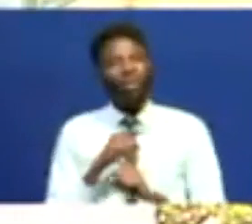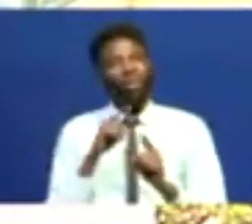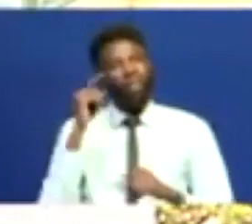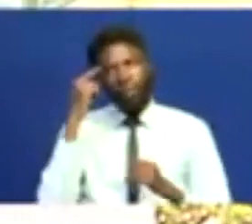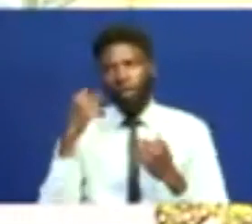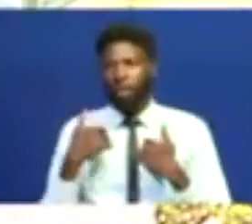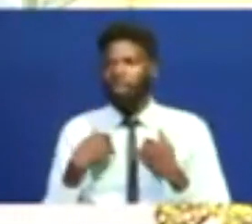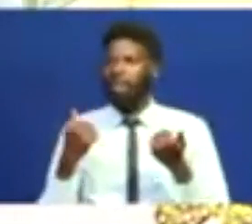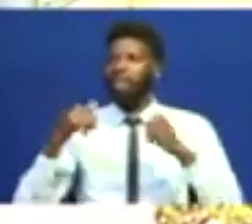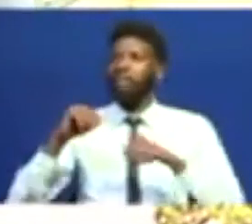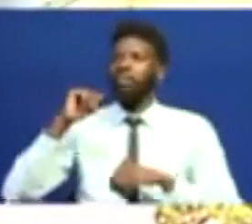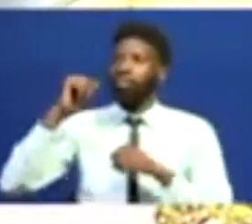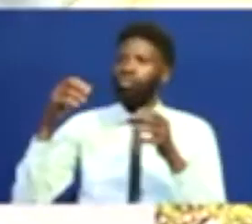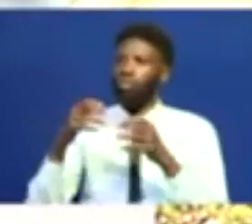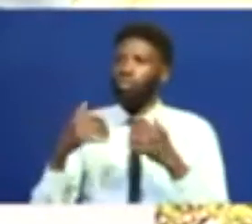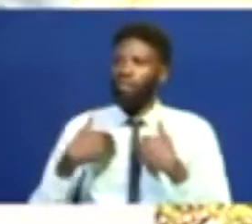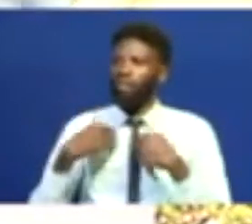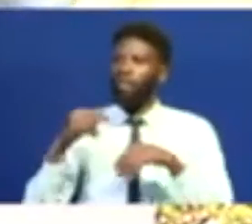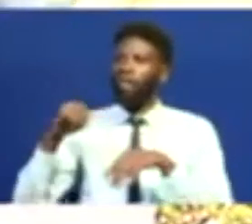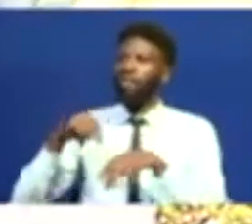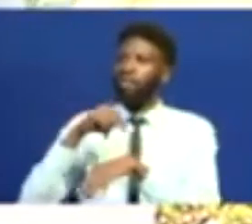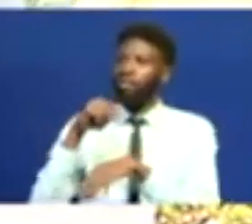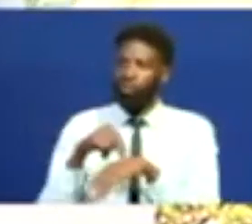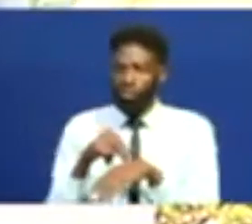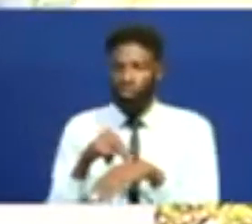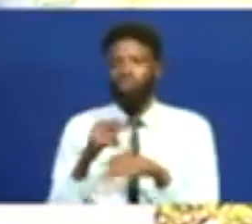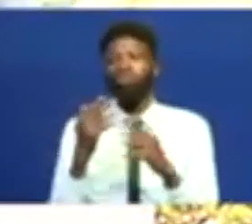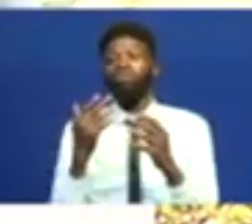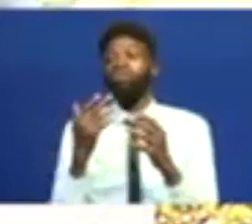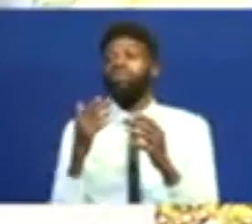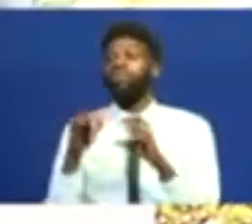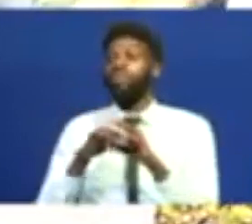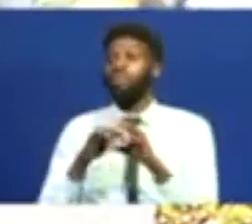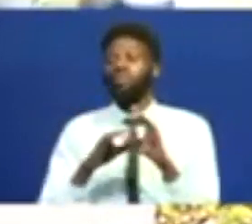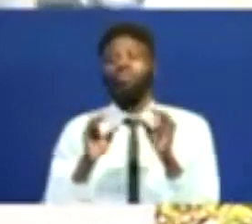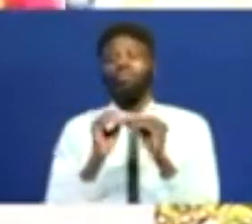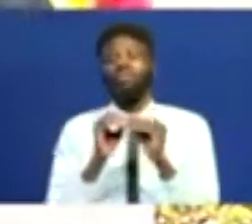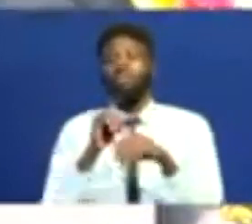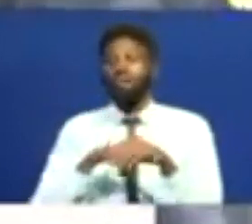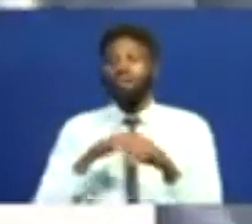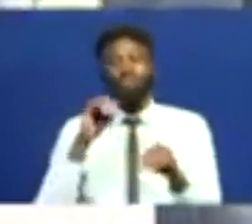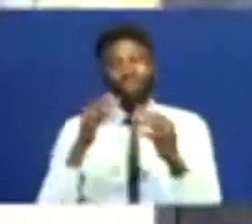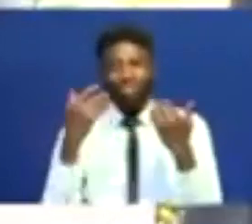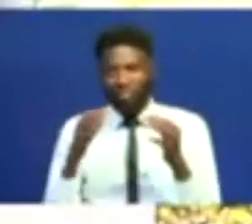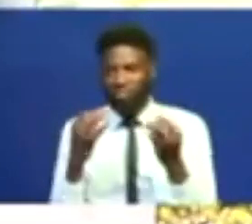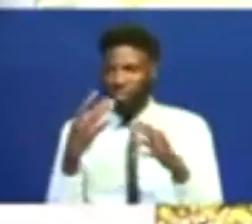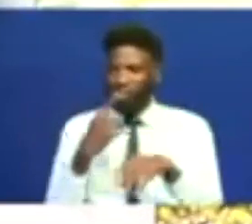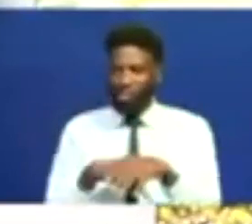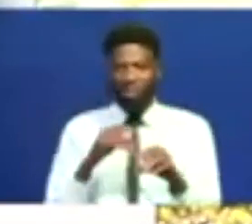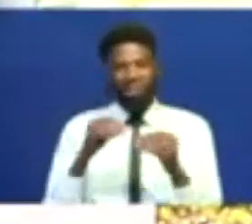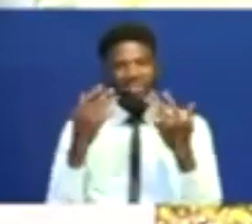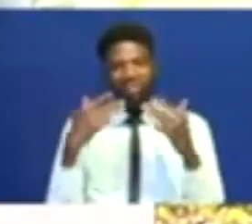national outlook that has actually converged after election. Most of the time you just do the elections and you disappear from the limelight